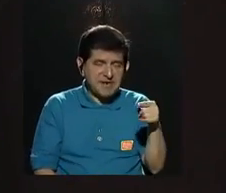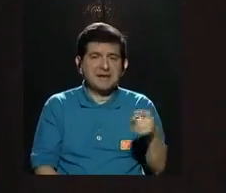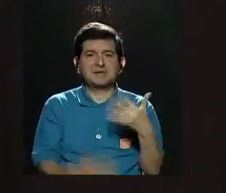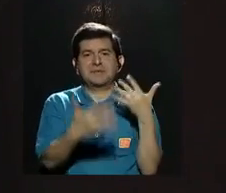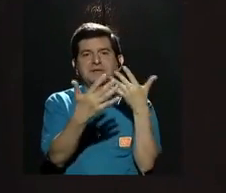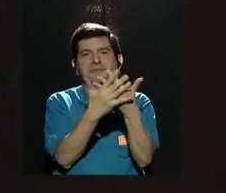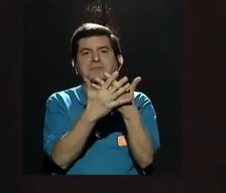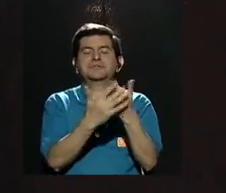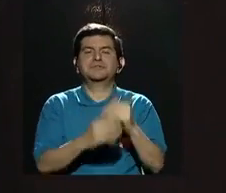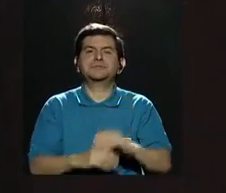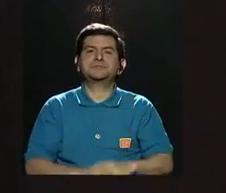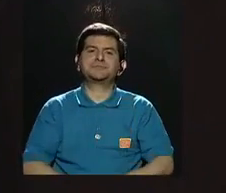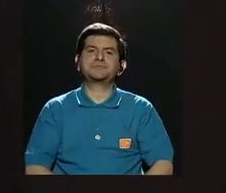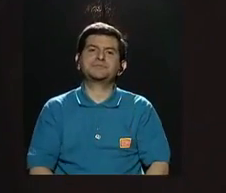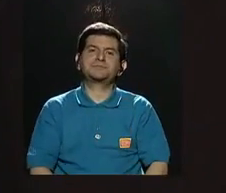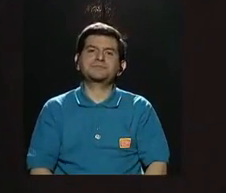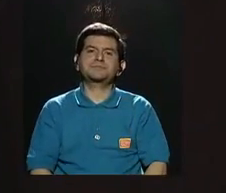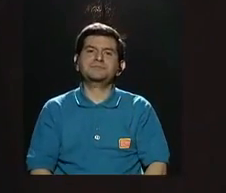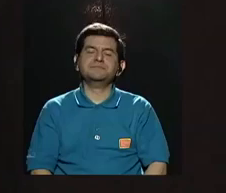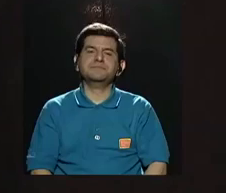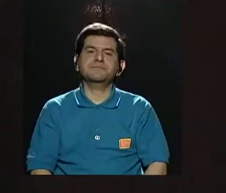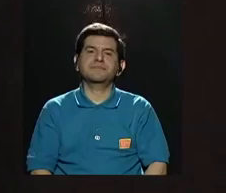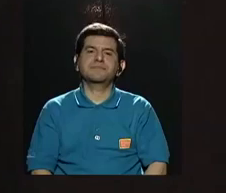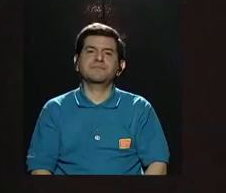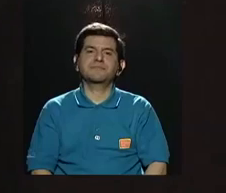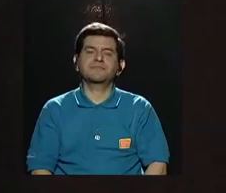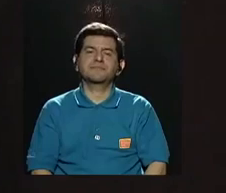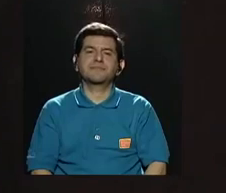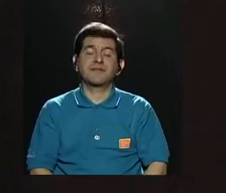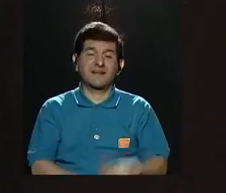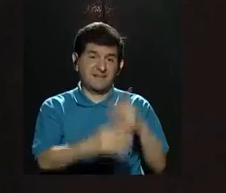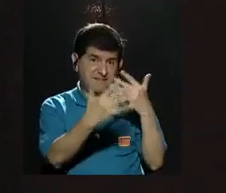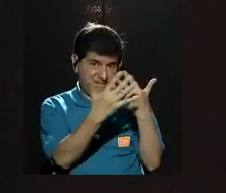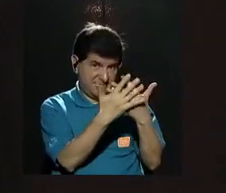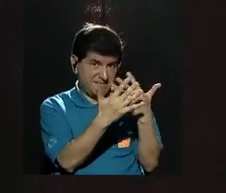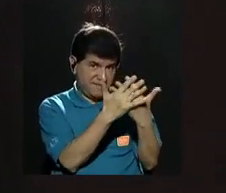Prisons tend to serve